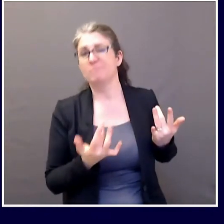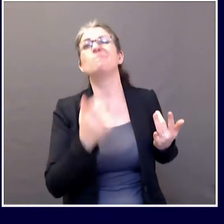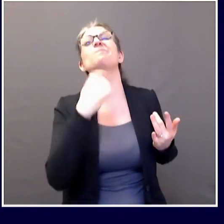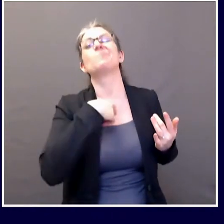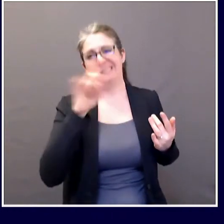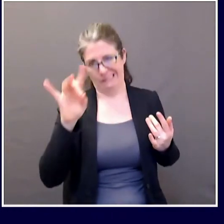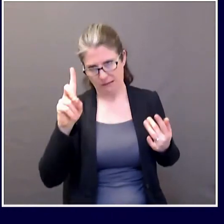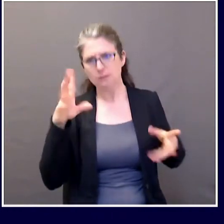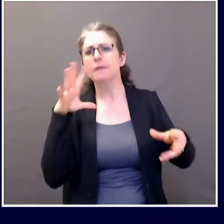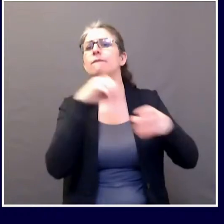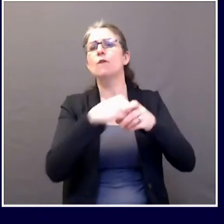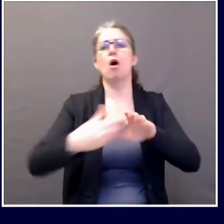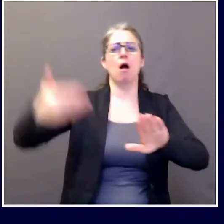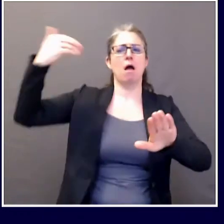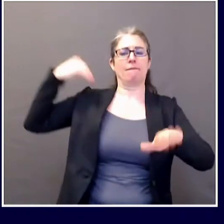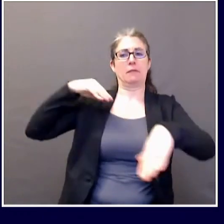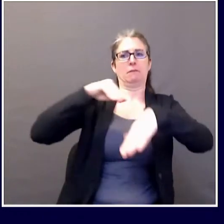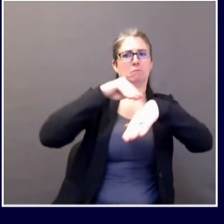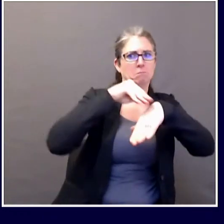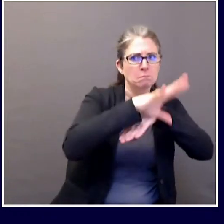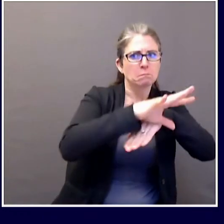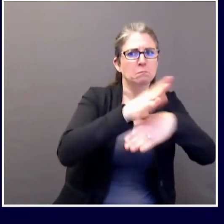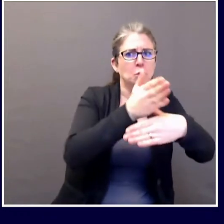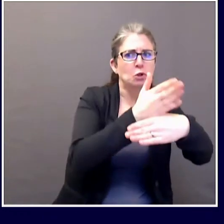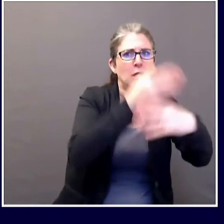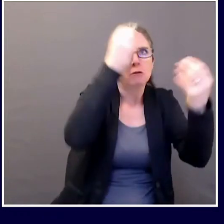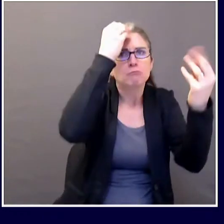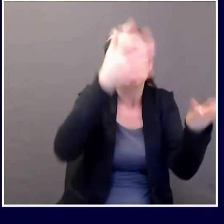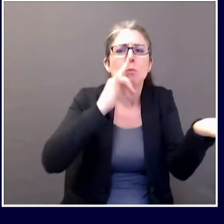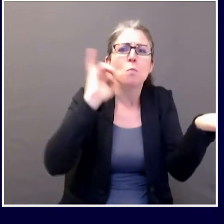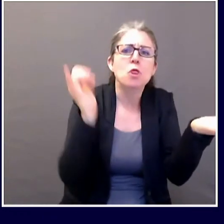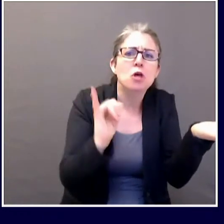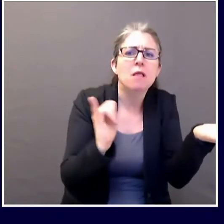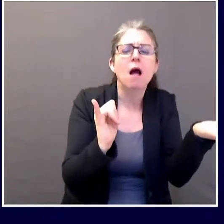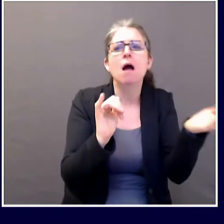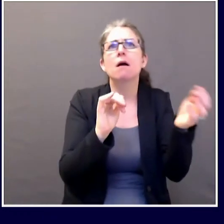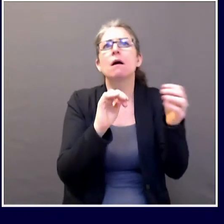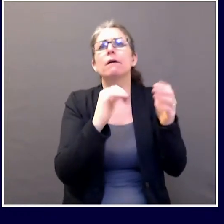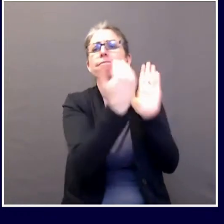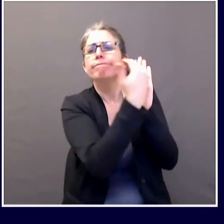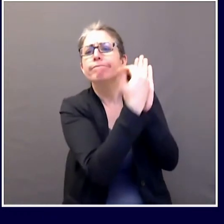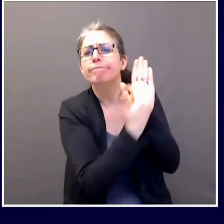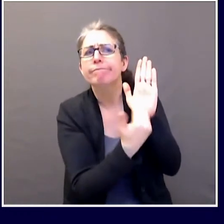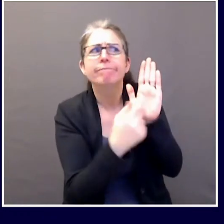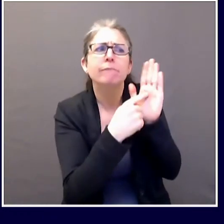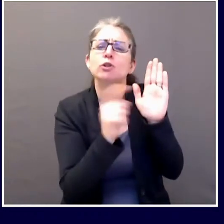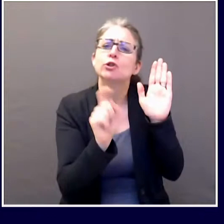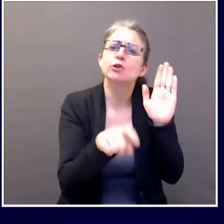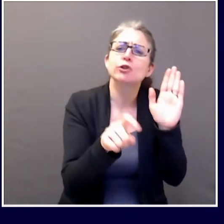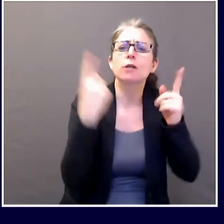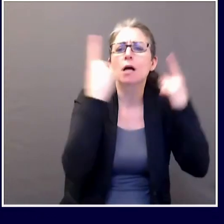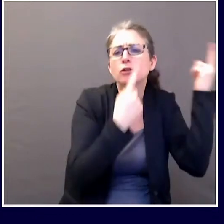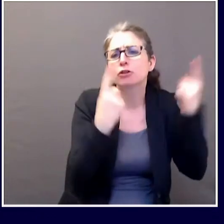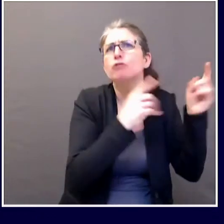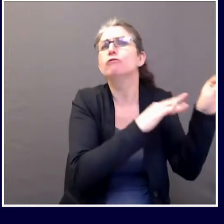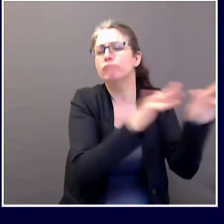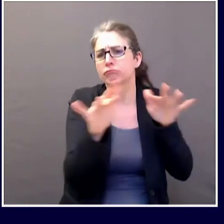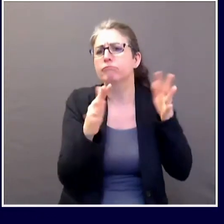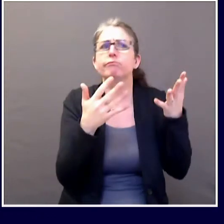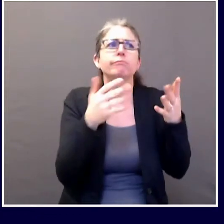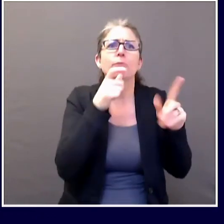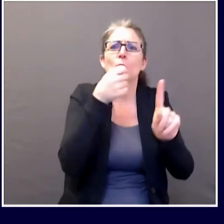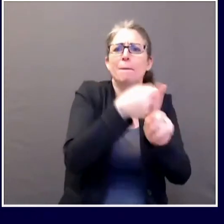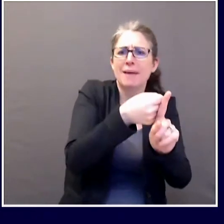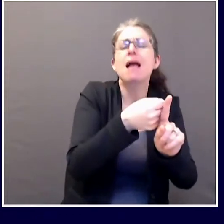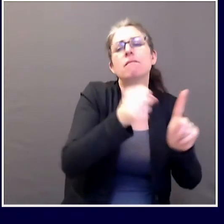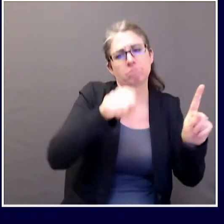who may be eligible to be vaccinating, things of that nature. But in terms of formal written comments, I will check with our team to